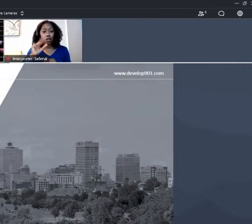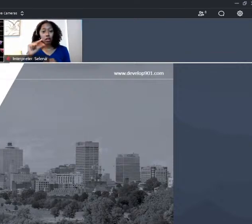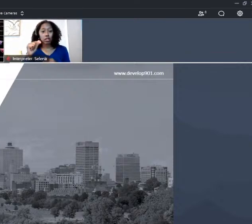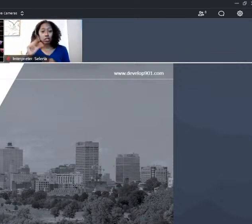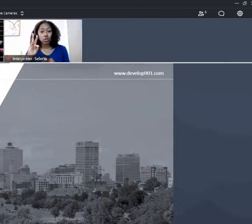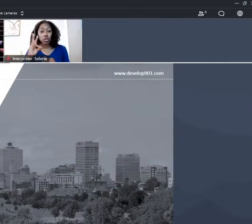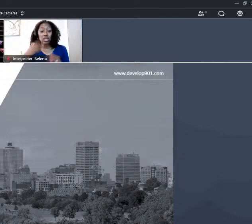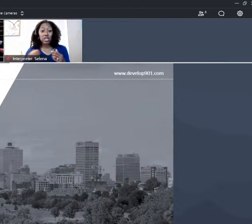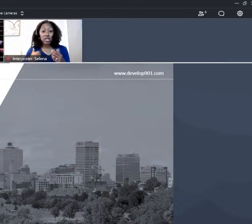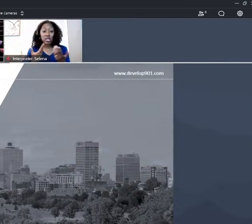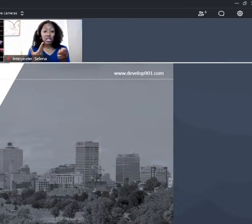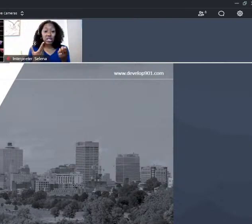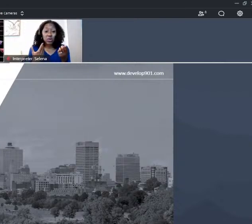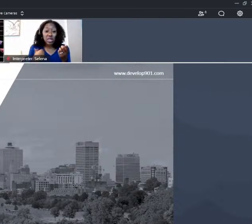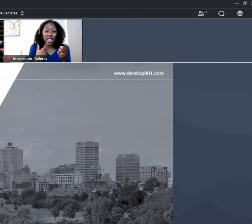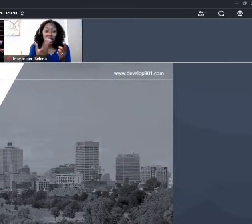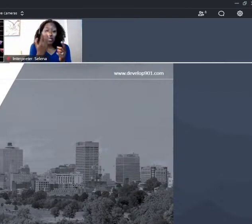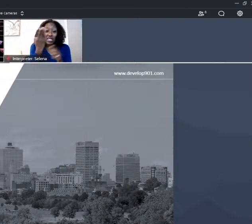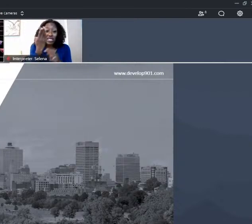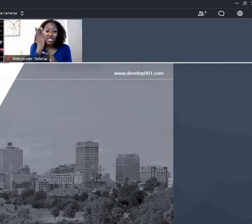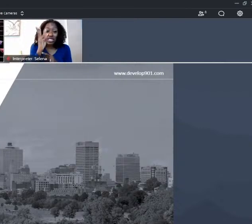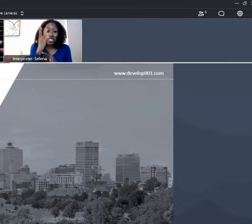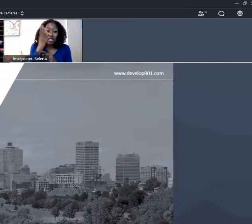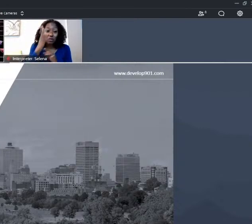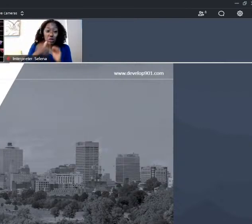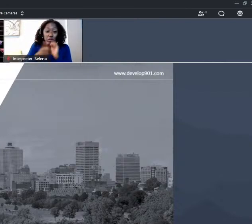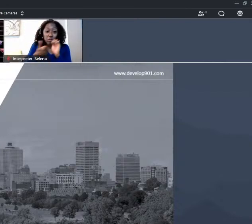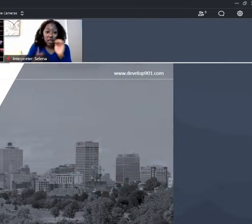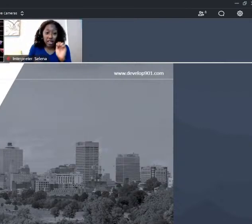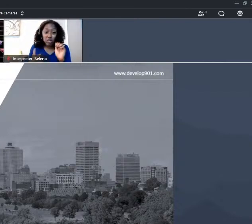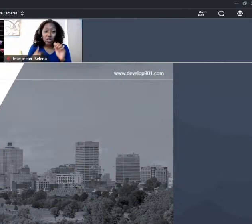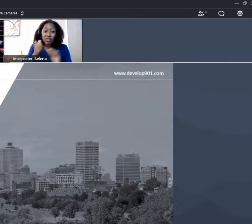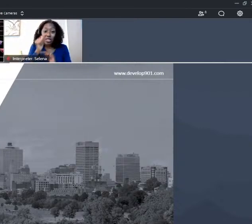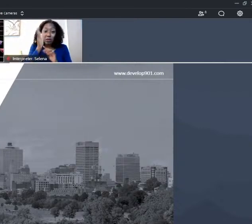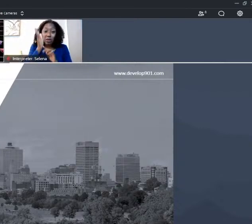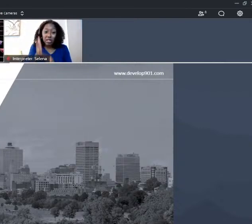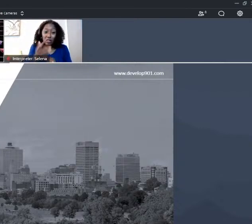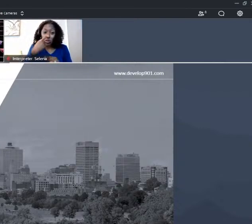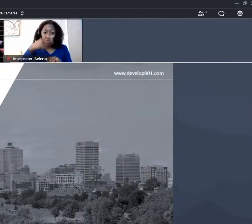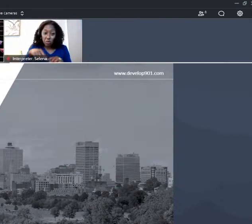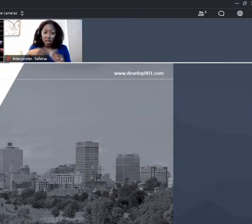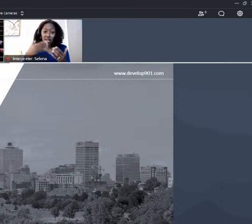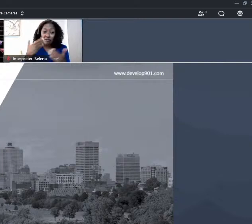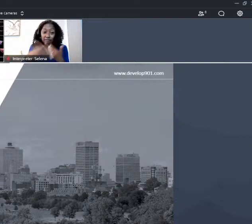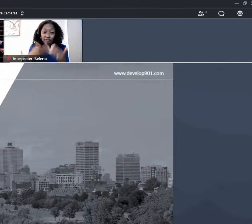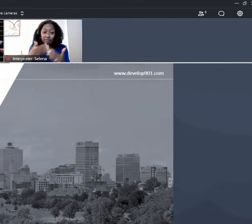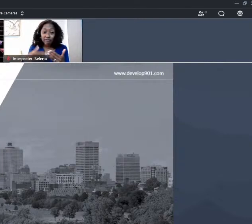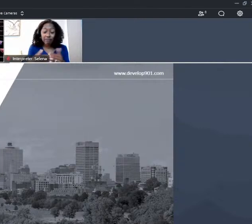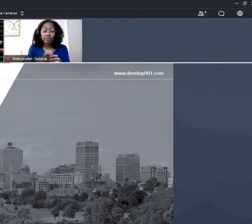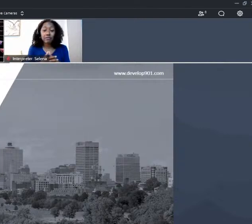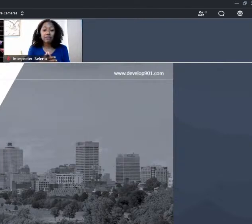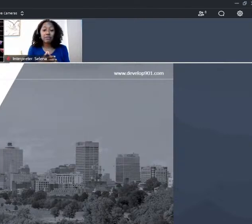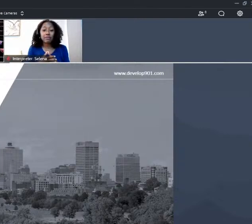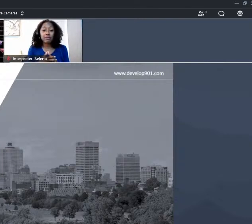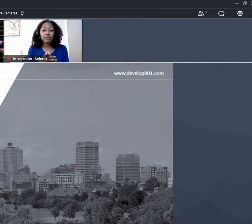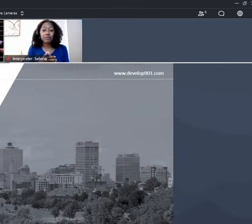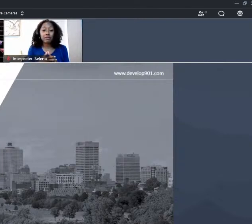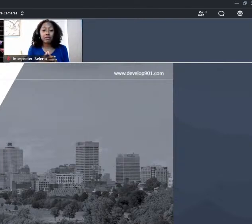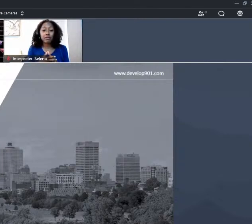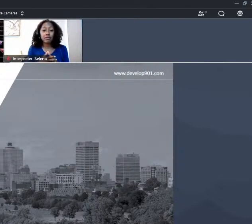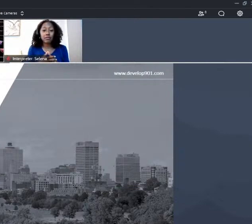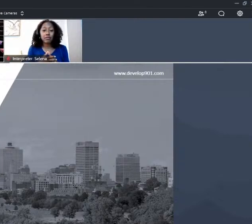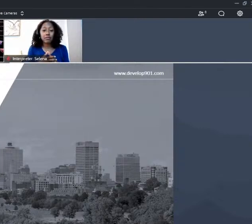speakers behind you and only about 10 minutes left, if you don't mind. Let me go ahead and just come down here. So I